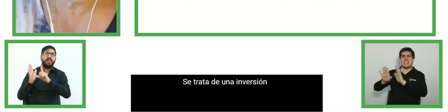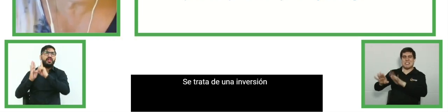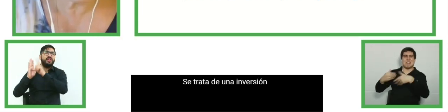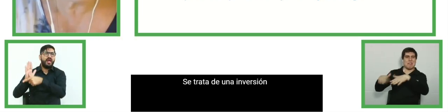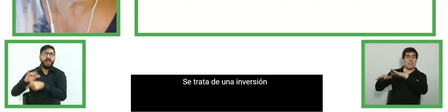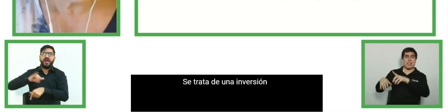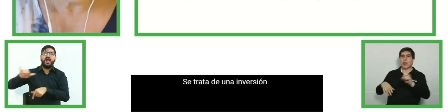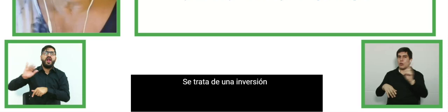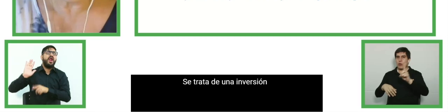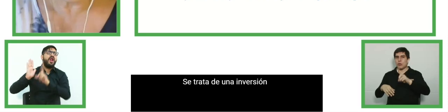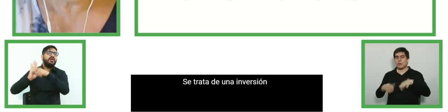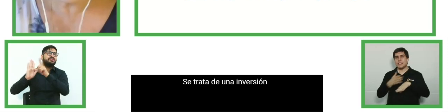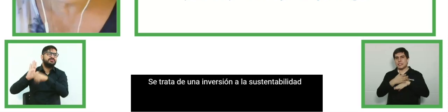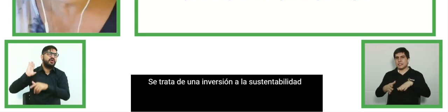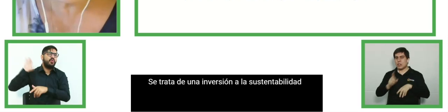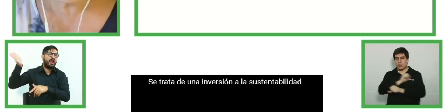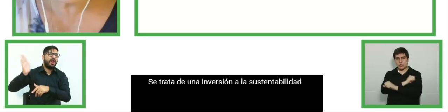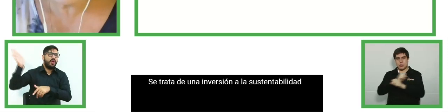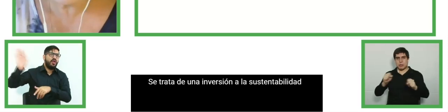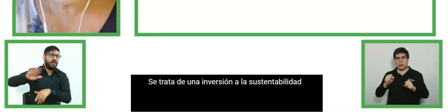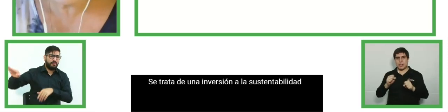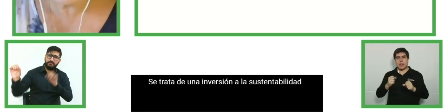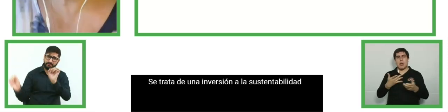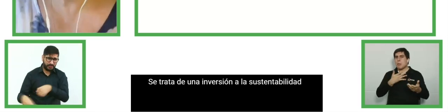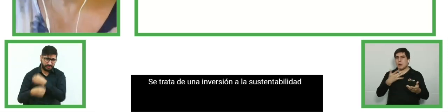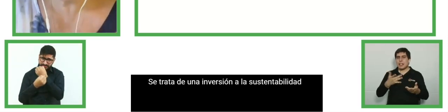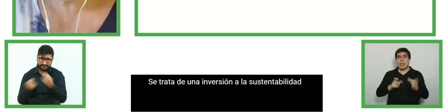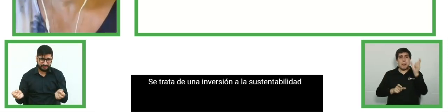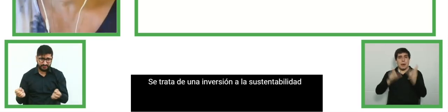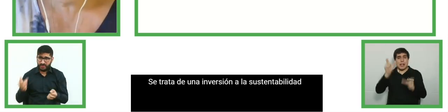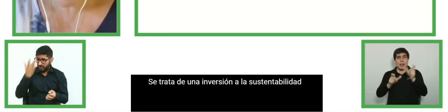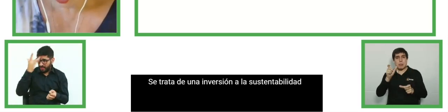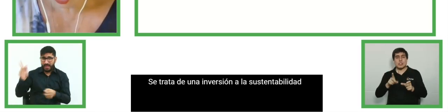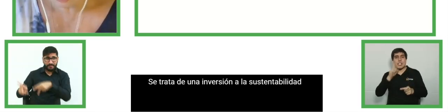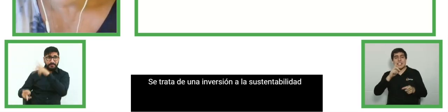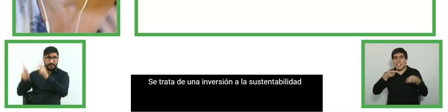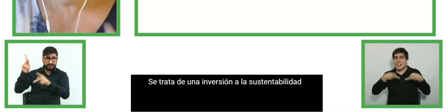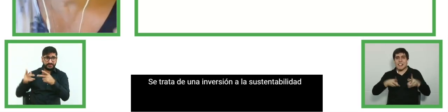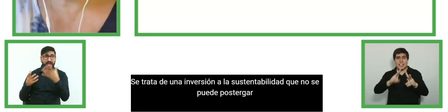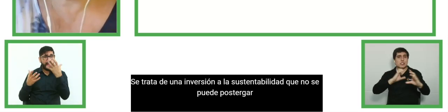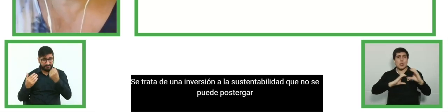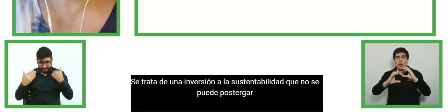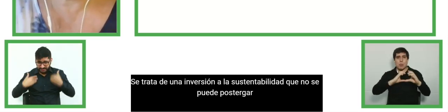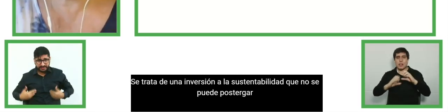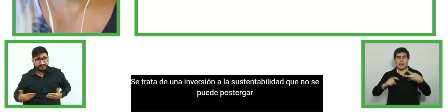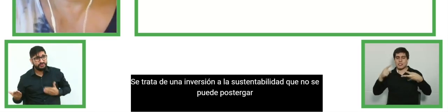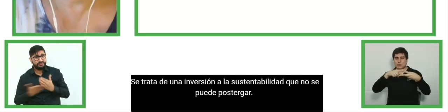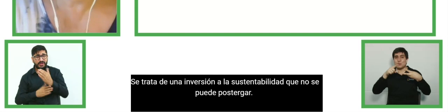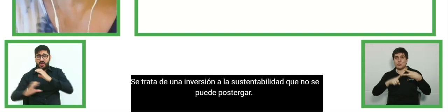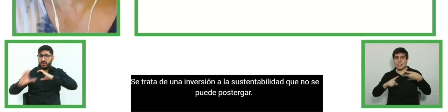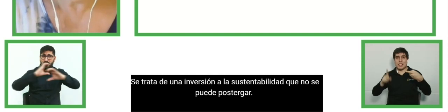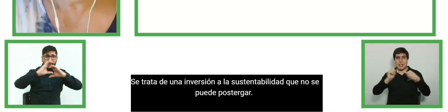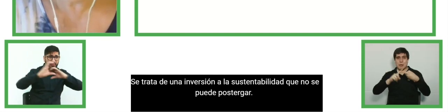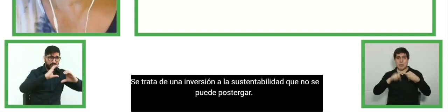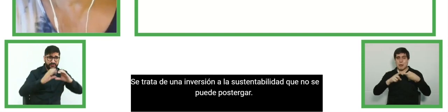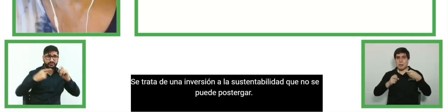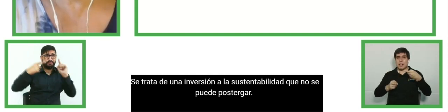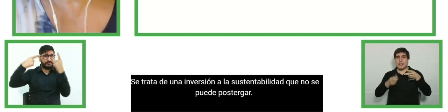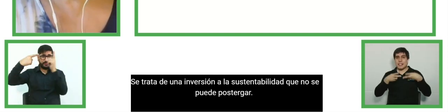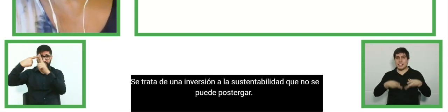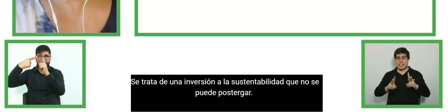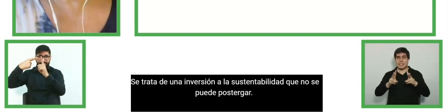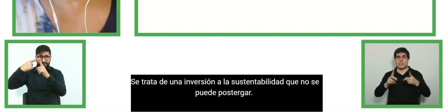Next. The right to communication is divided into two rights. First right is the right to